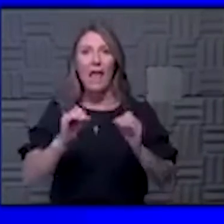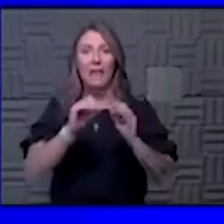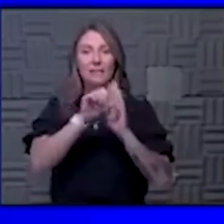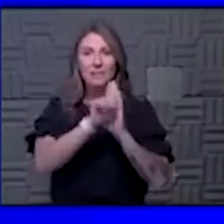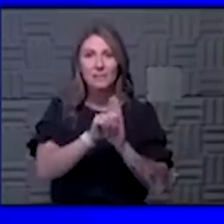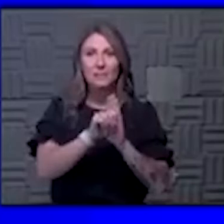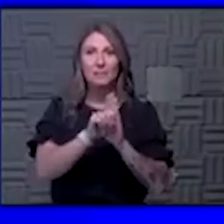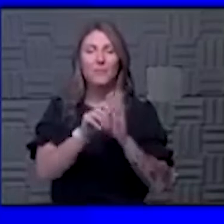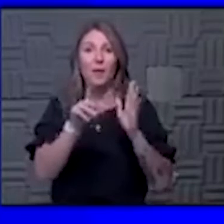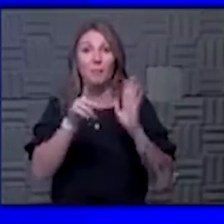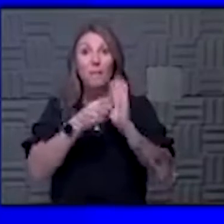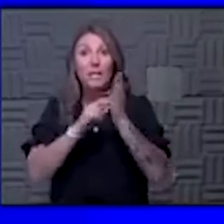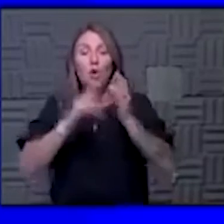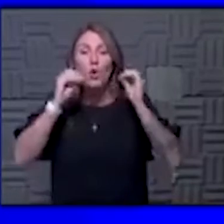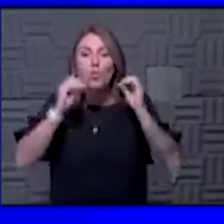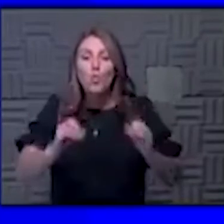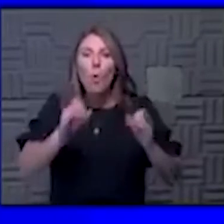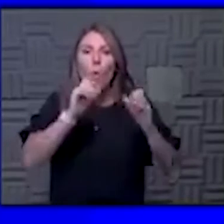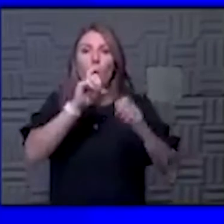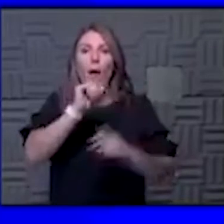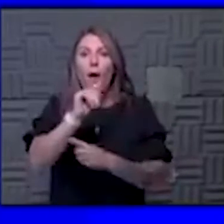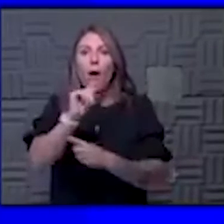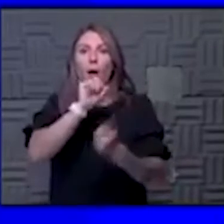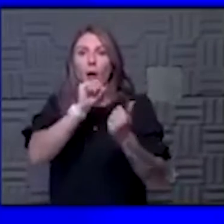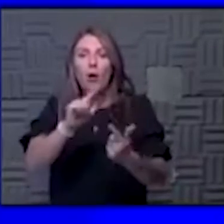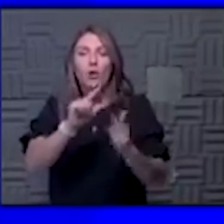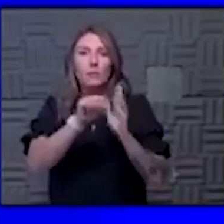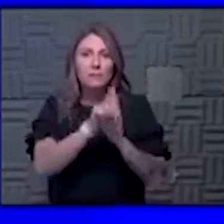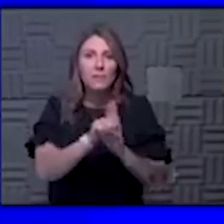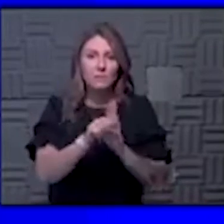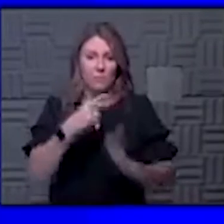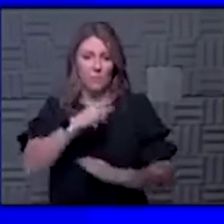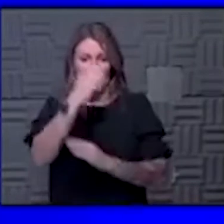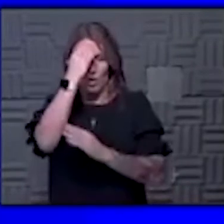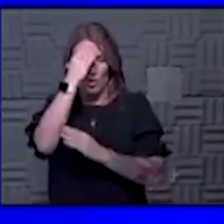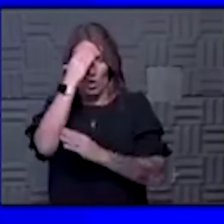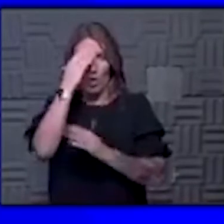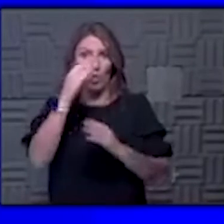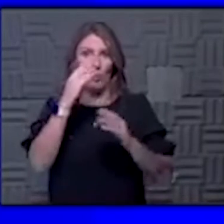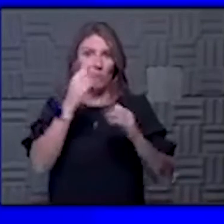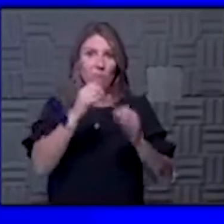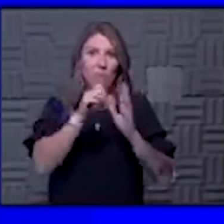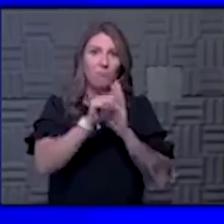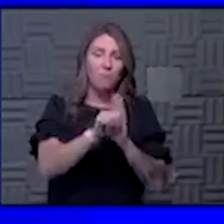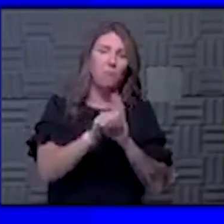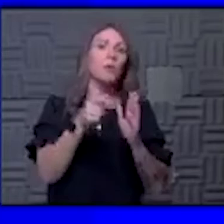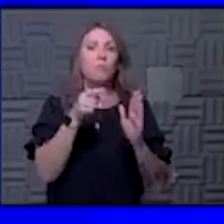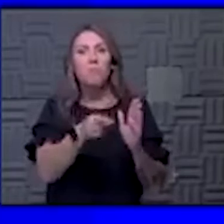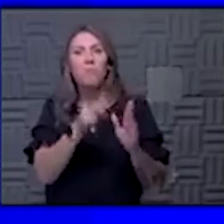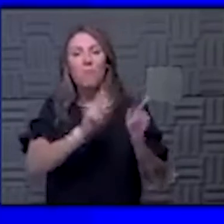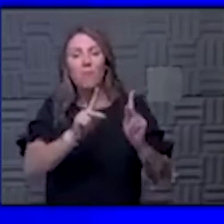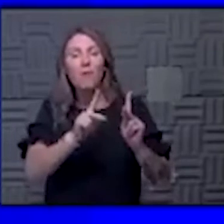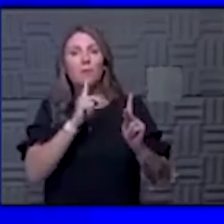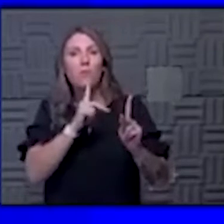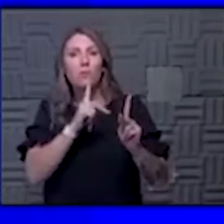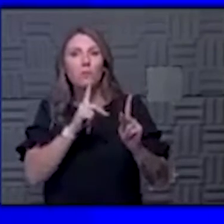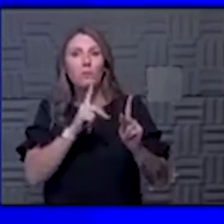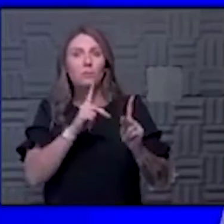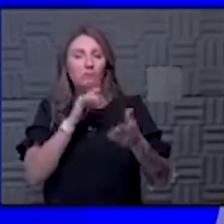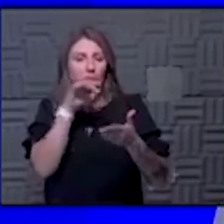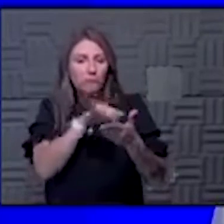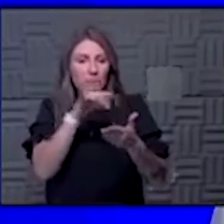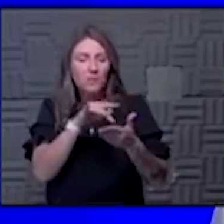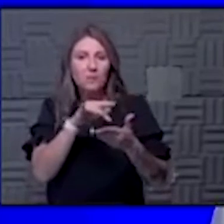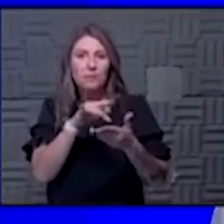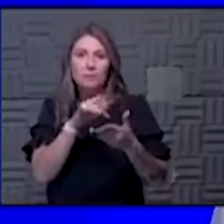really have any symptoms at all? We know from asymptomatic people that have been followed in very good trials, especially in Korea,